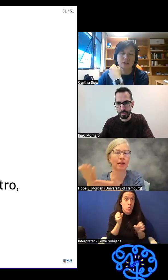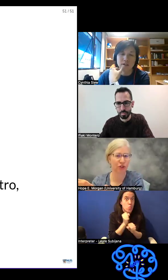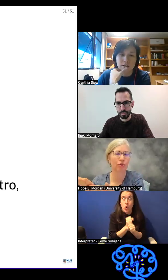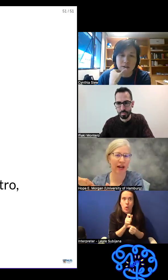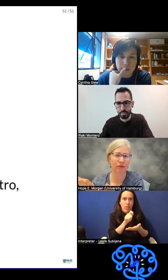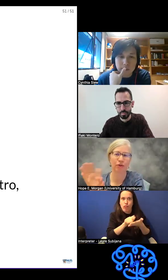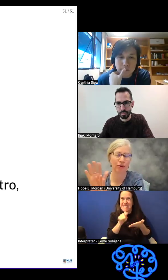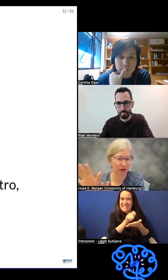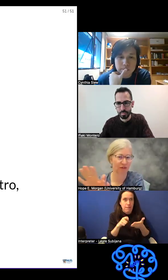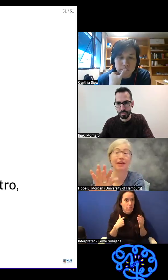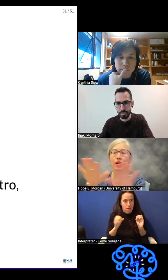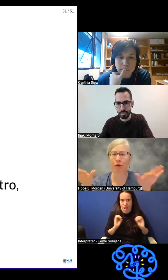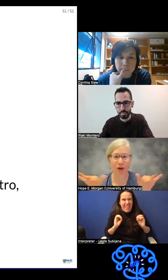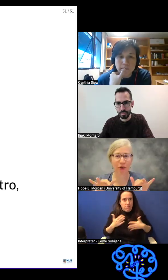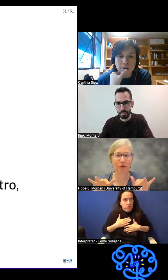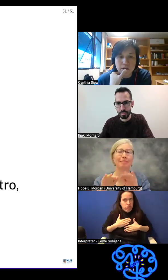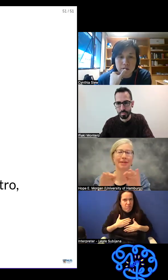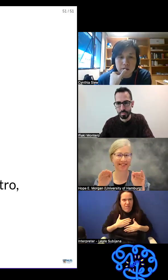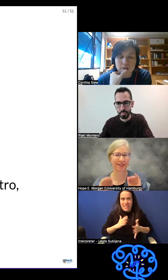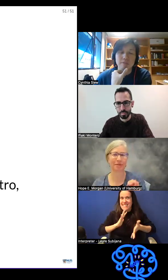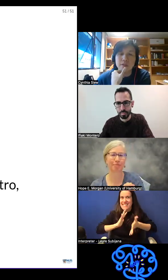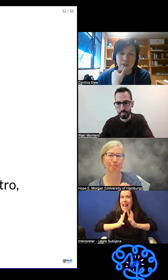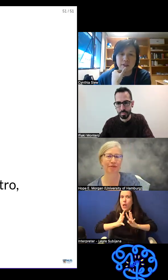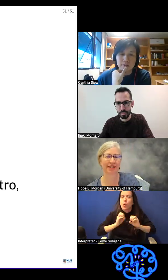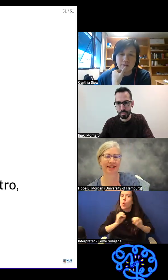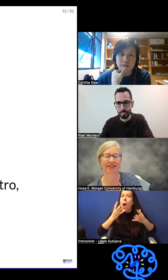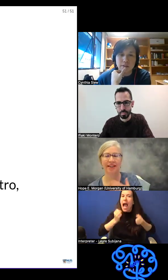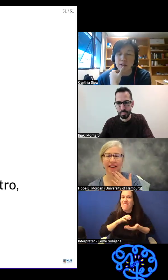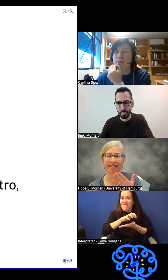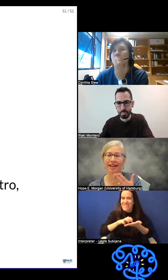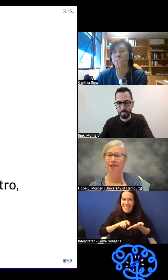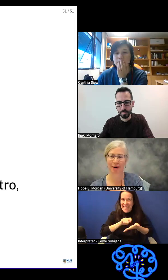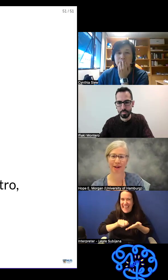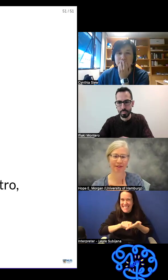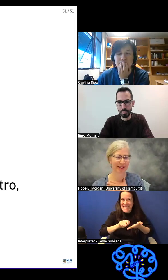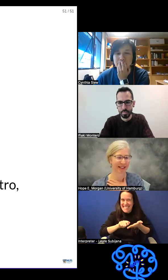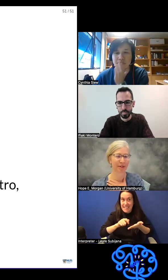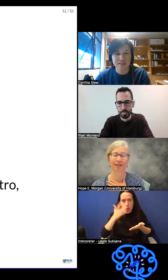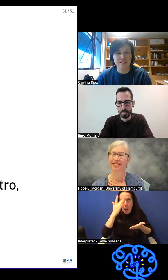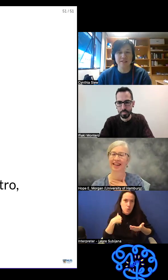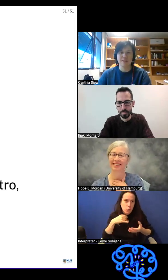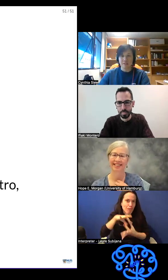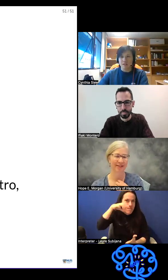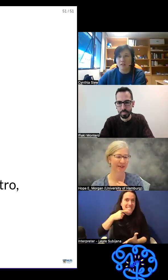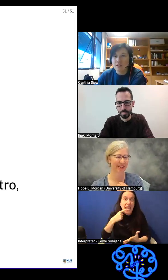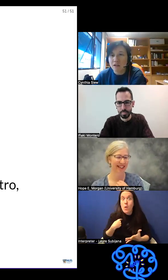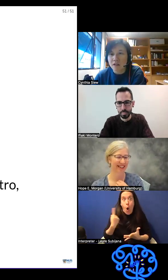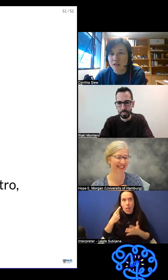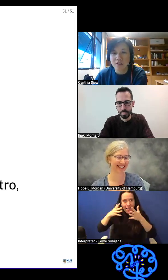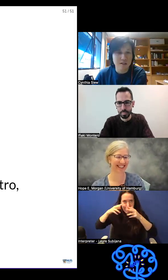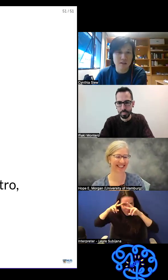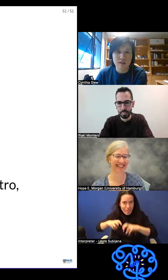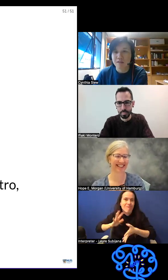written. sign Okay. languages don't have an orthography. I think we all know that, but just to be perfectly clear. Yeah. Thank you. I'll give it to someone else and ask another question